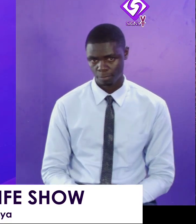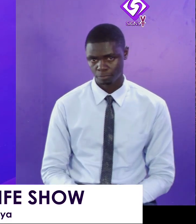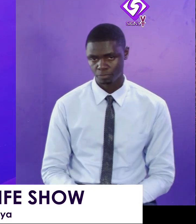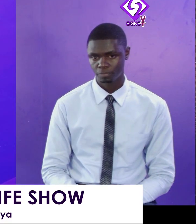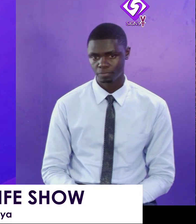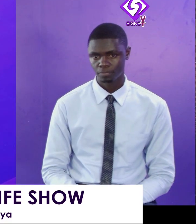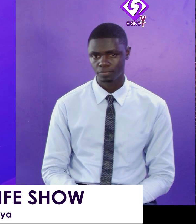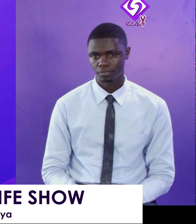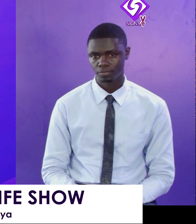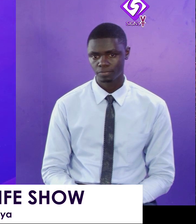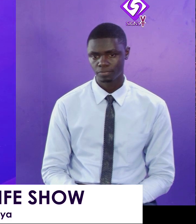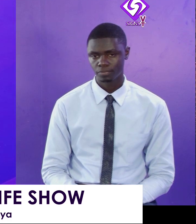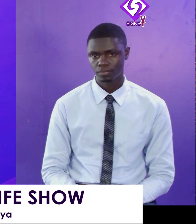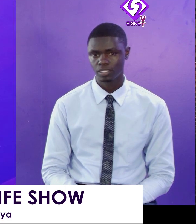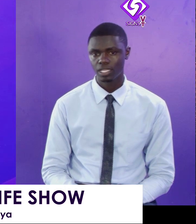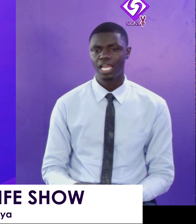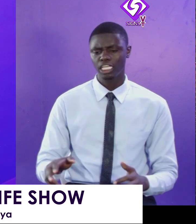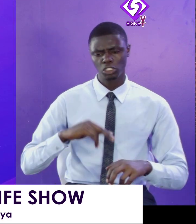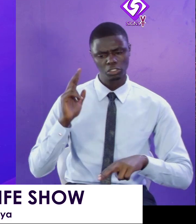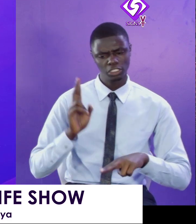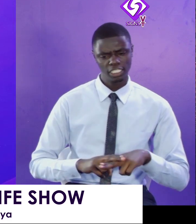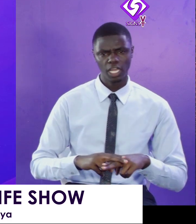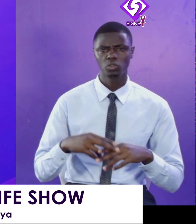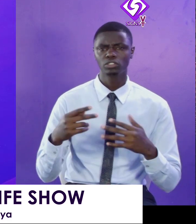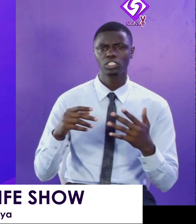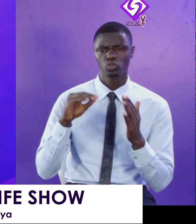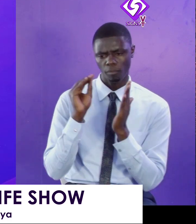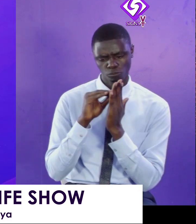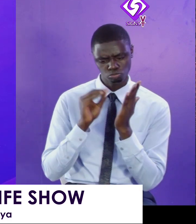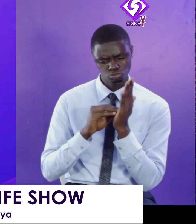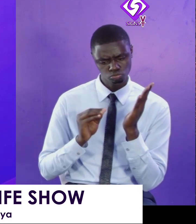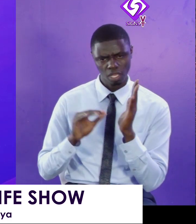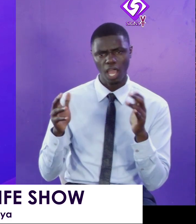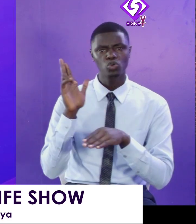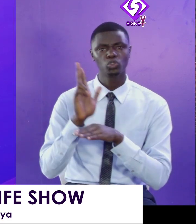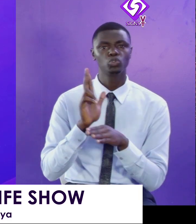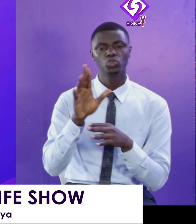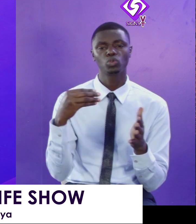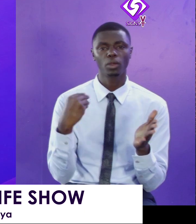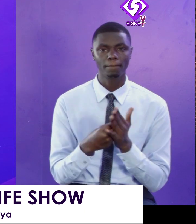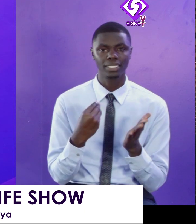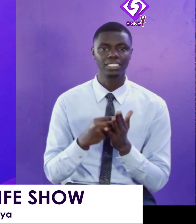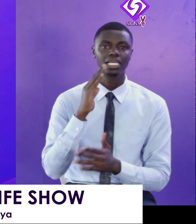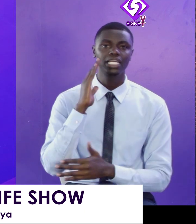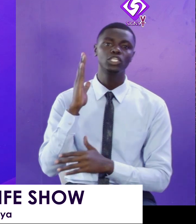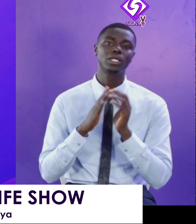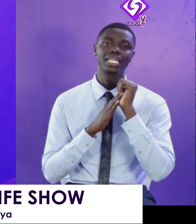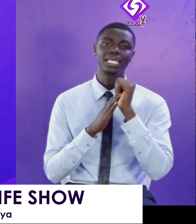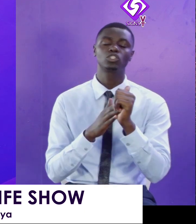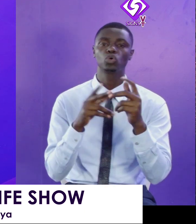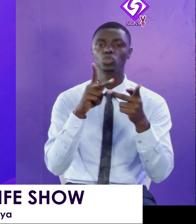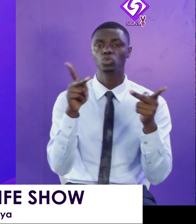As you sit down to take stock of how you use your finances, it will direct you to places